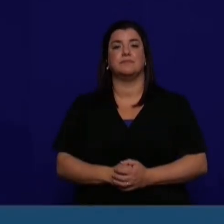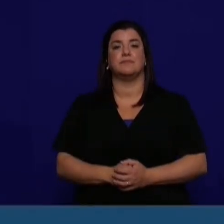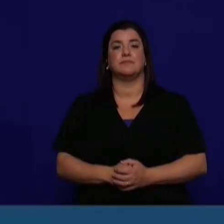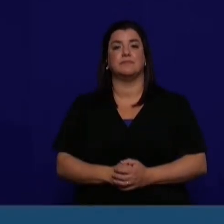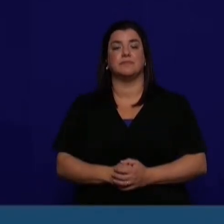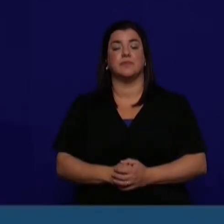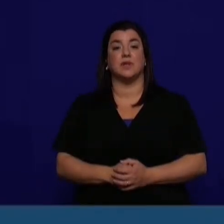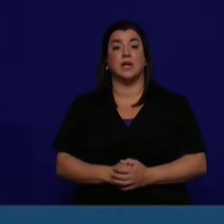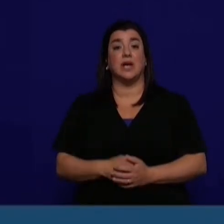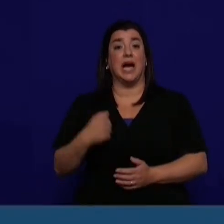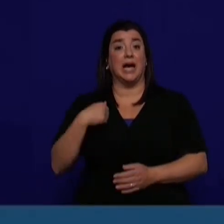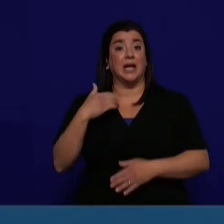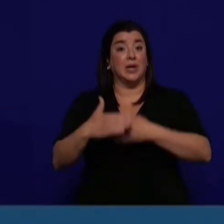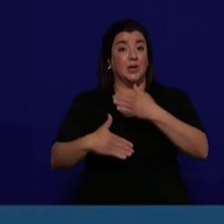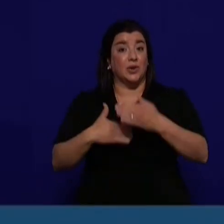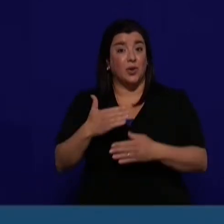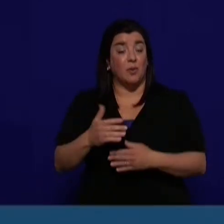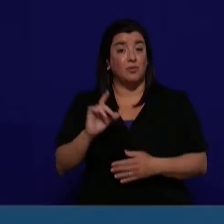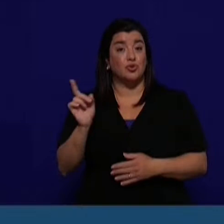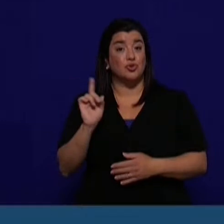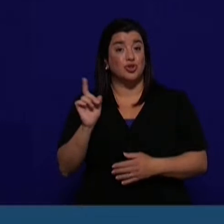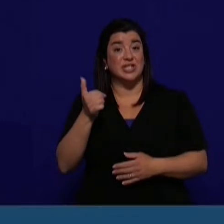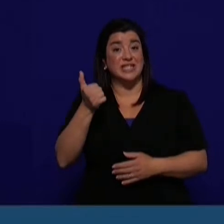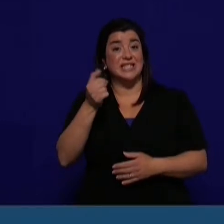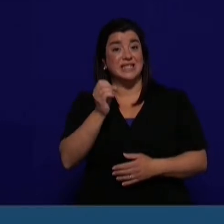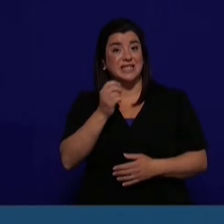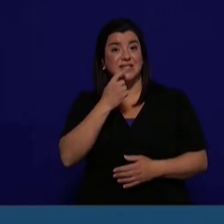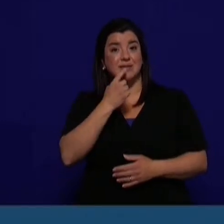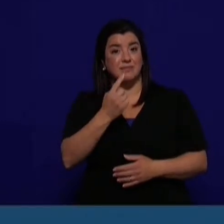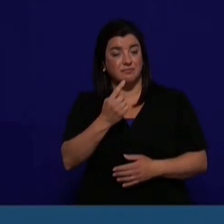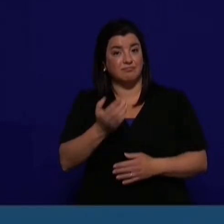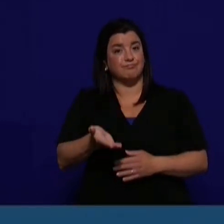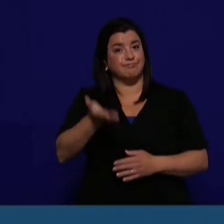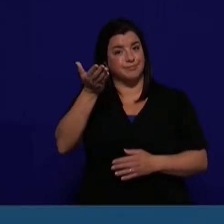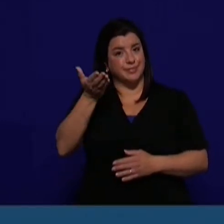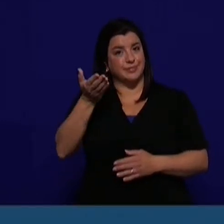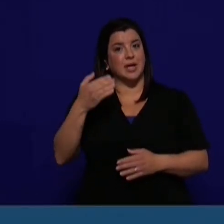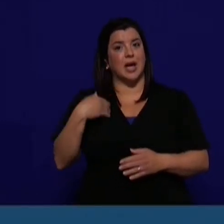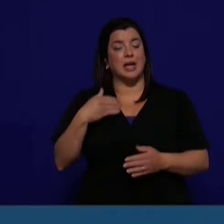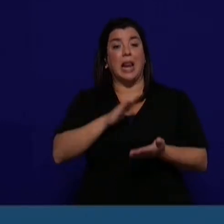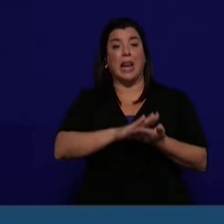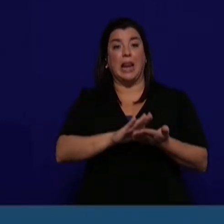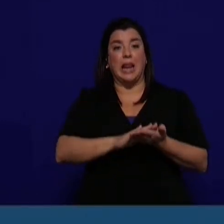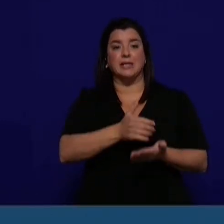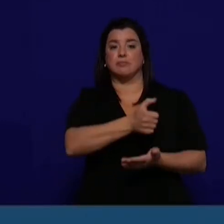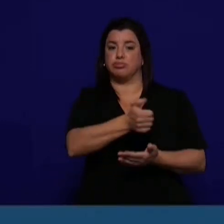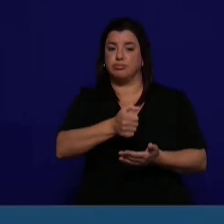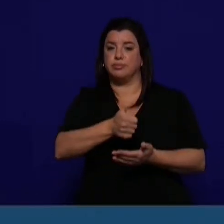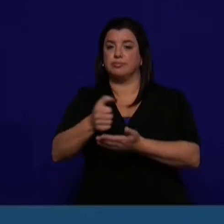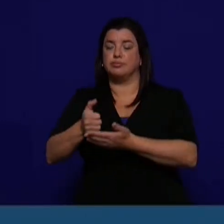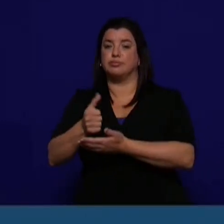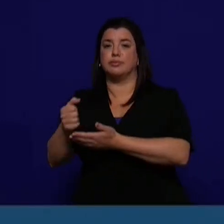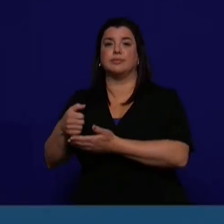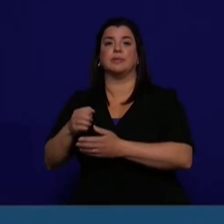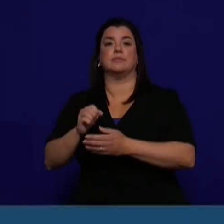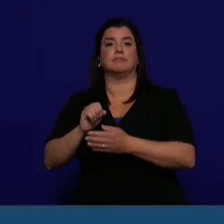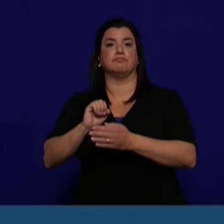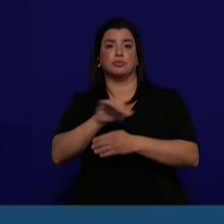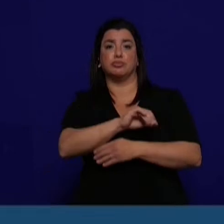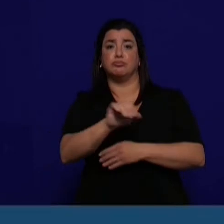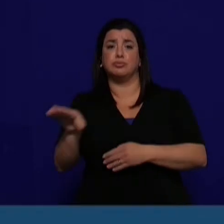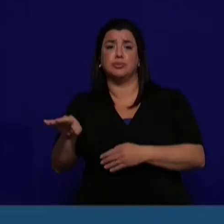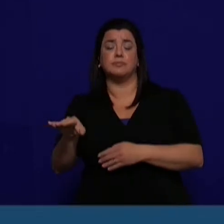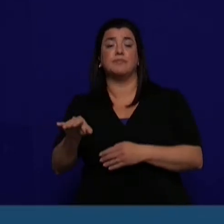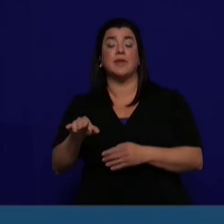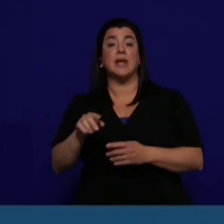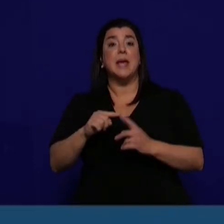l-inviti lil dawk in-nies li għandhom il-fuq minn 60 sena u allura jekk hemm xi persuni li għadhom ma rċevewx l-invit u għandhom il-fuq